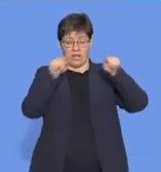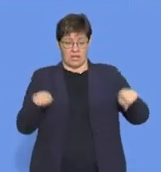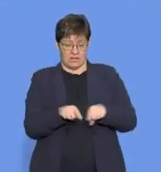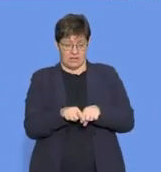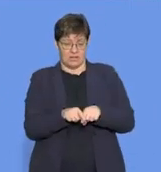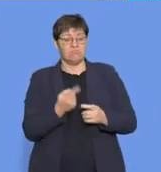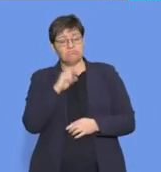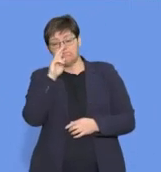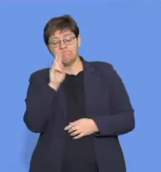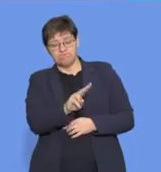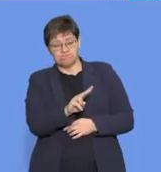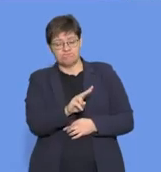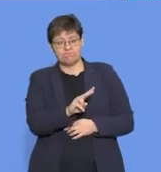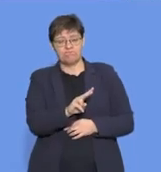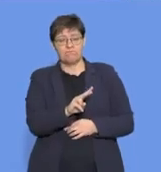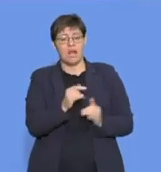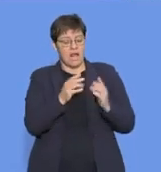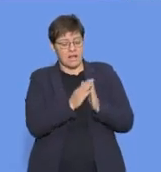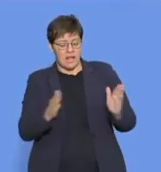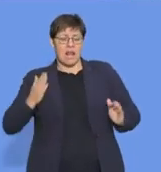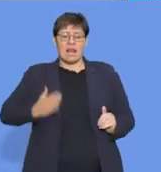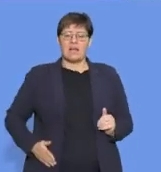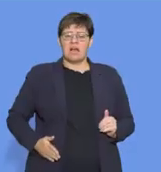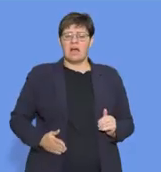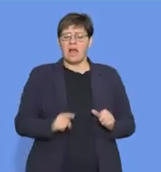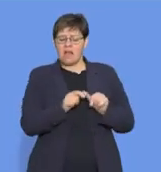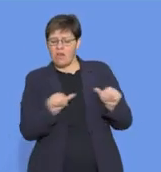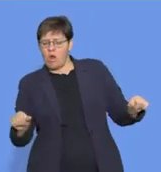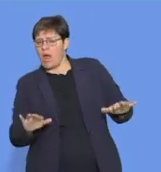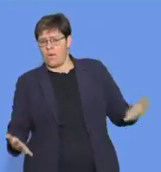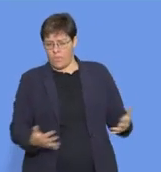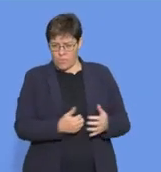triangles where we are looking for the length of a side.